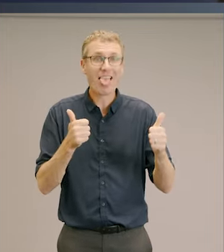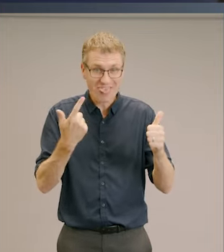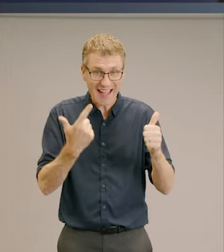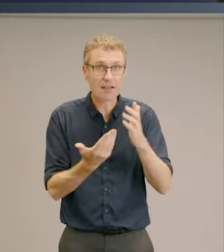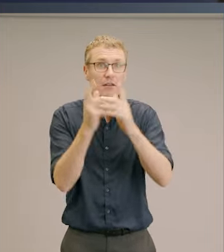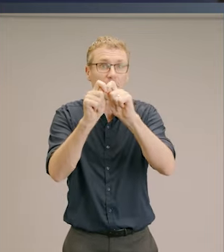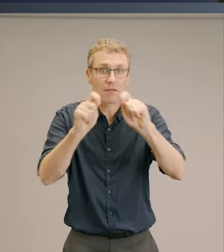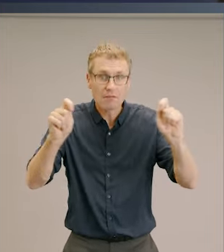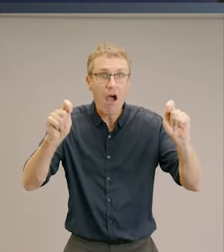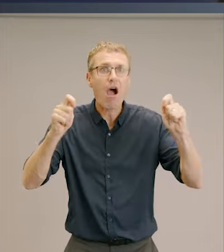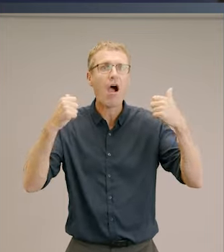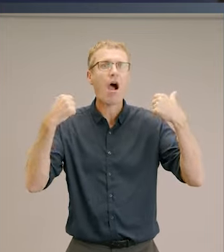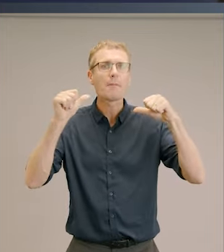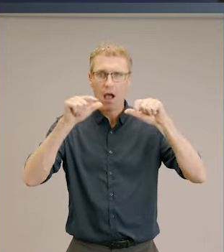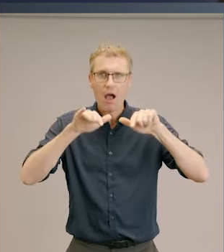yet.